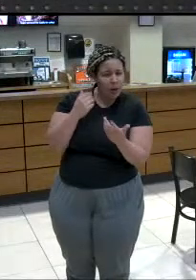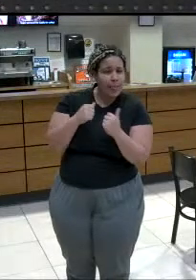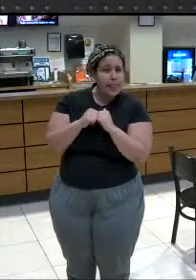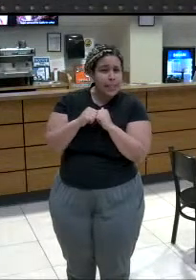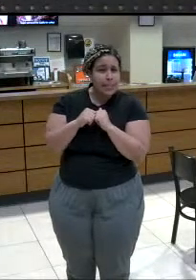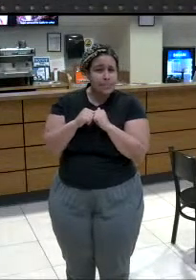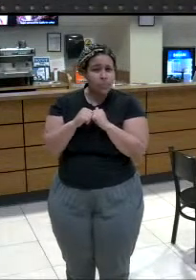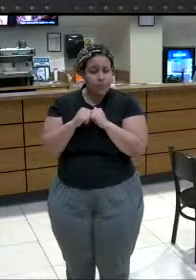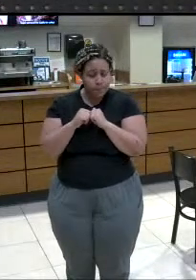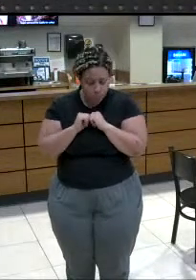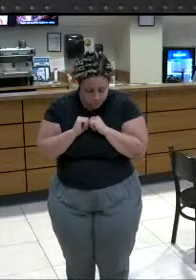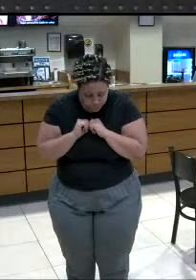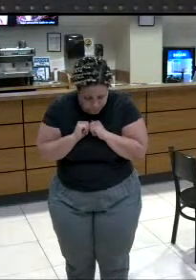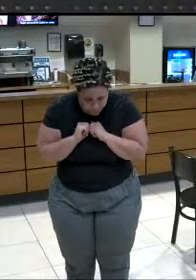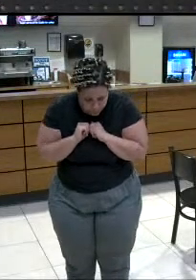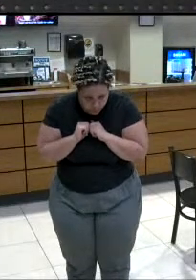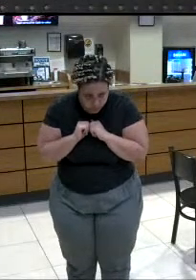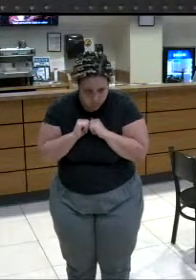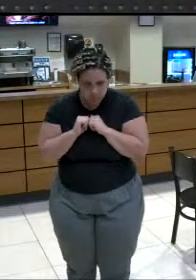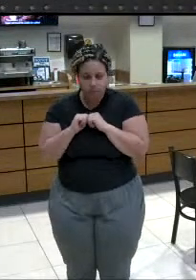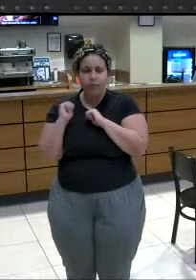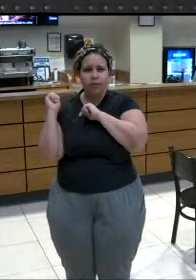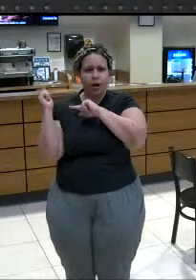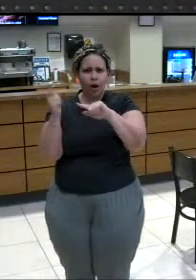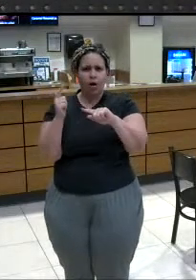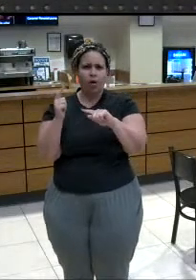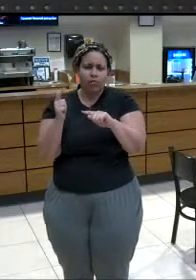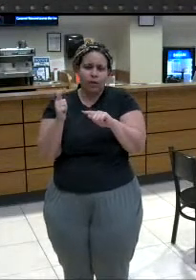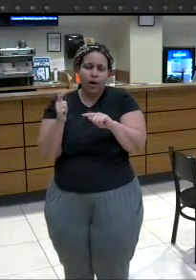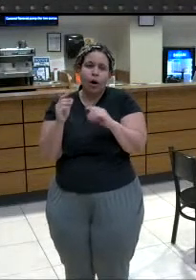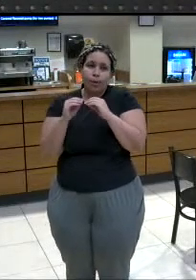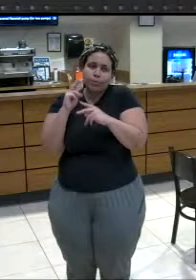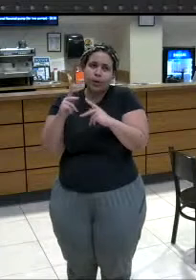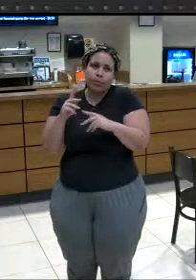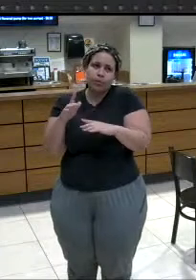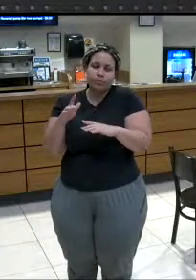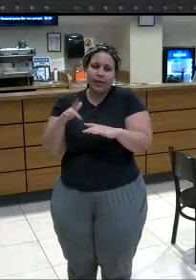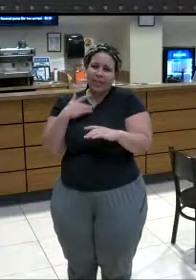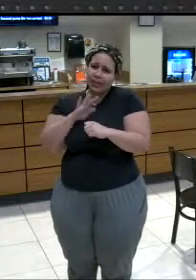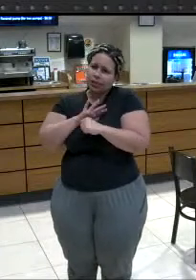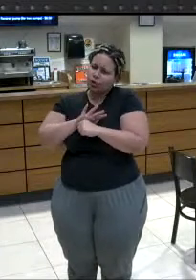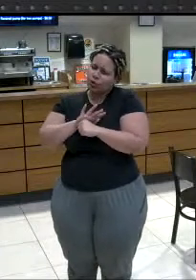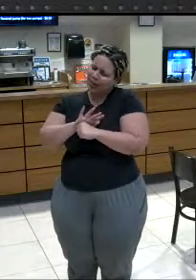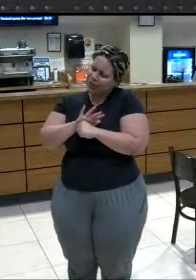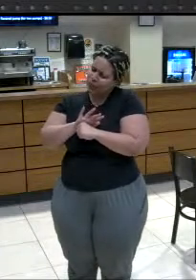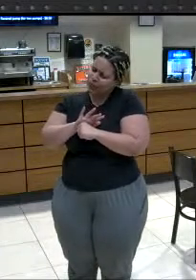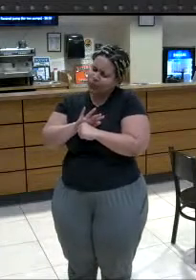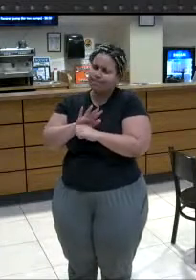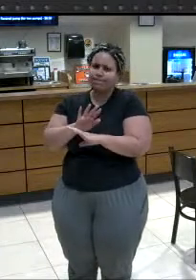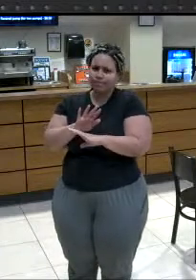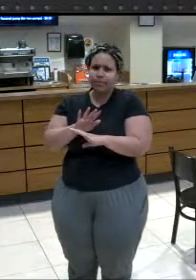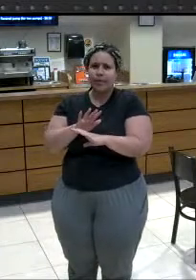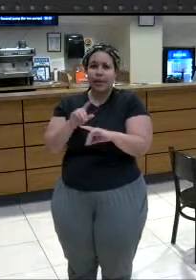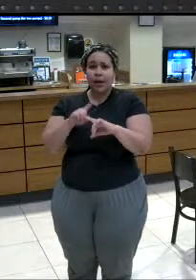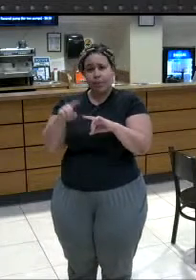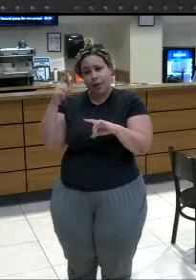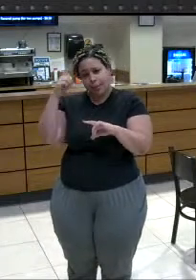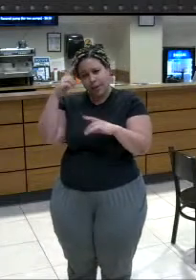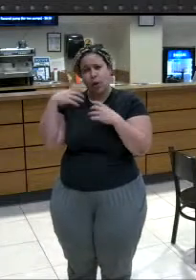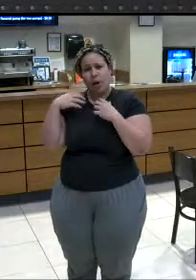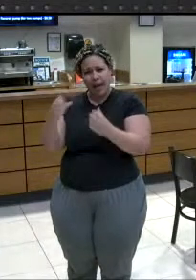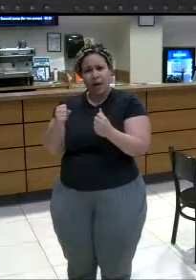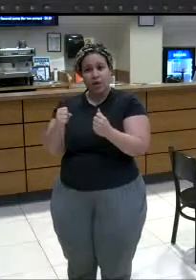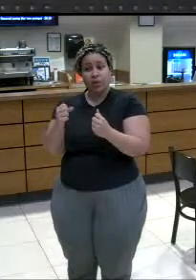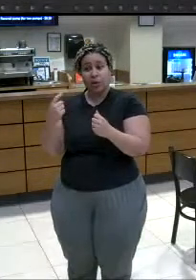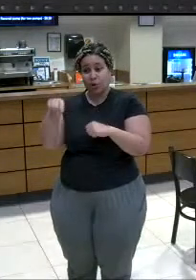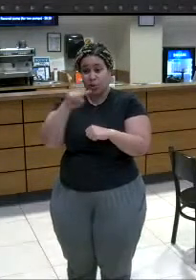everybody's, really stressed, but with mental health, it's sort of, you capture all of that stress of